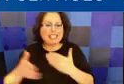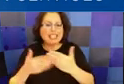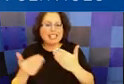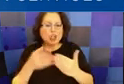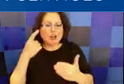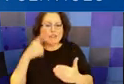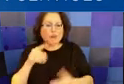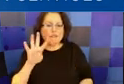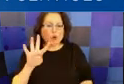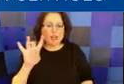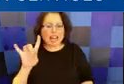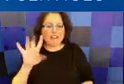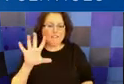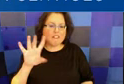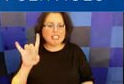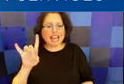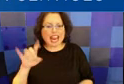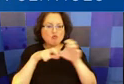have to run through traffic?